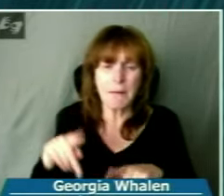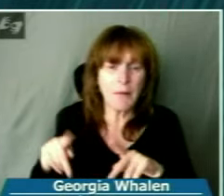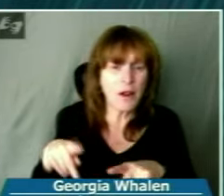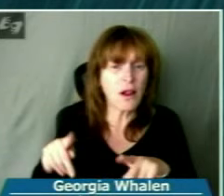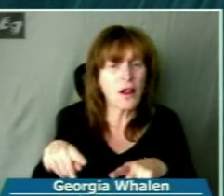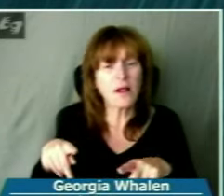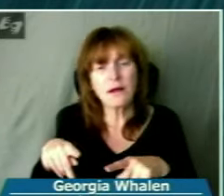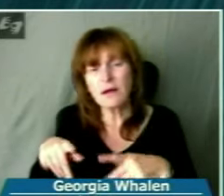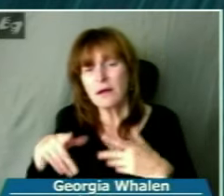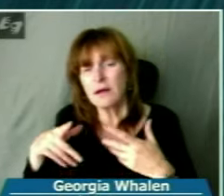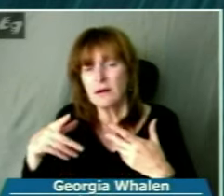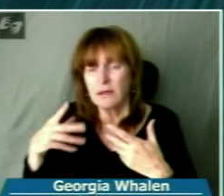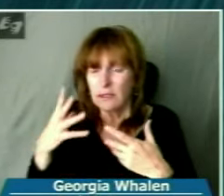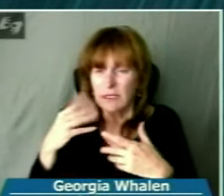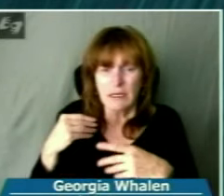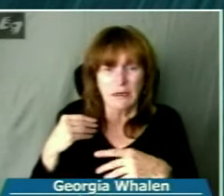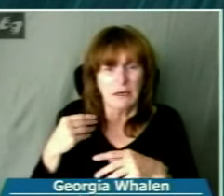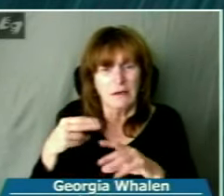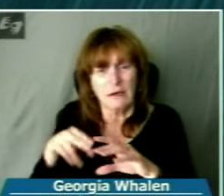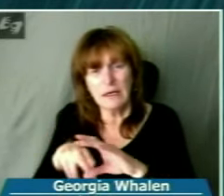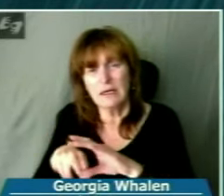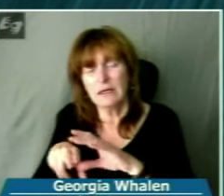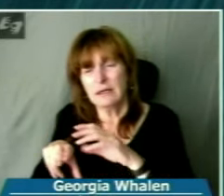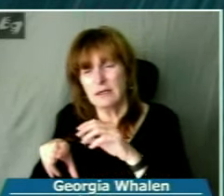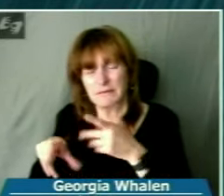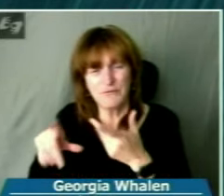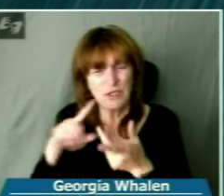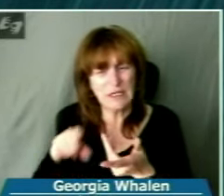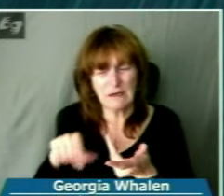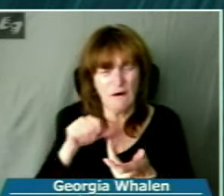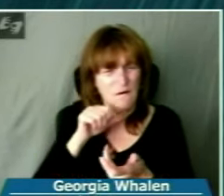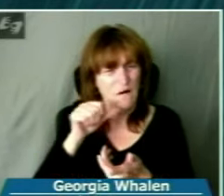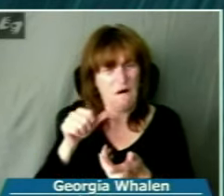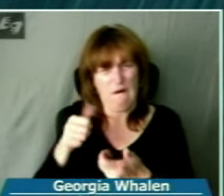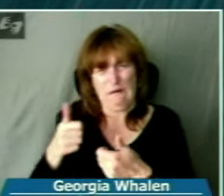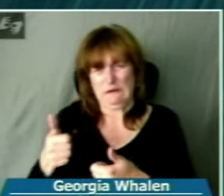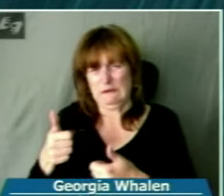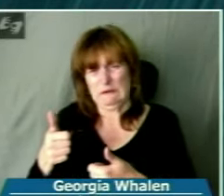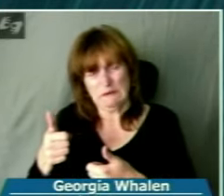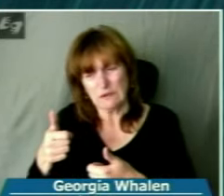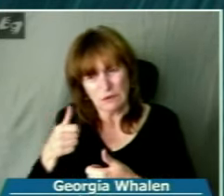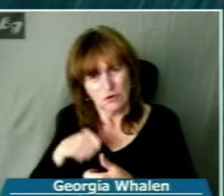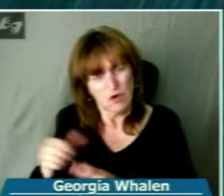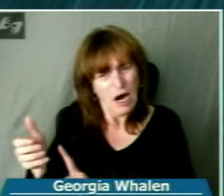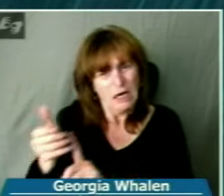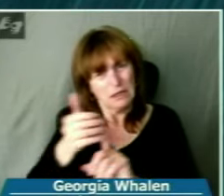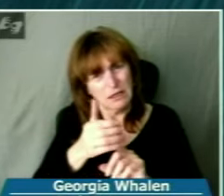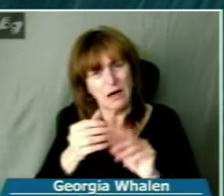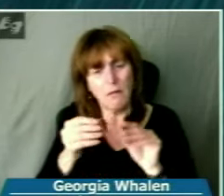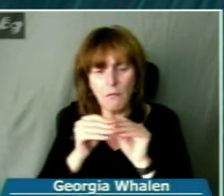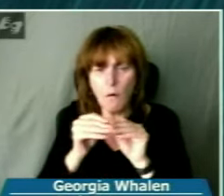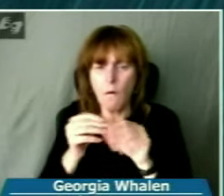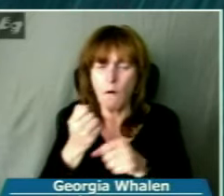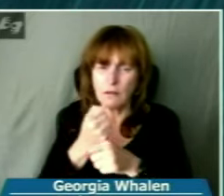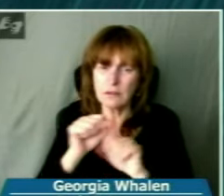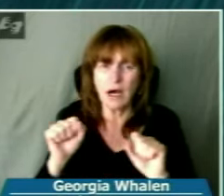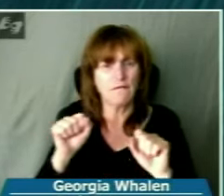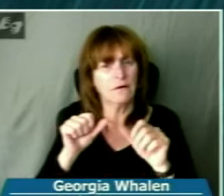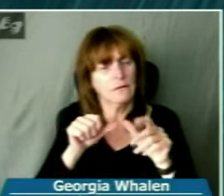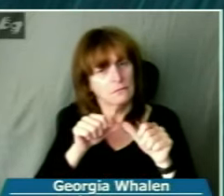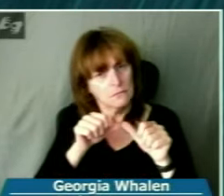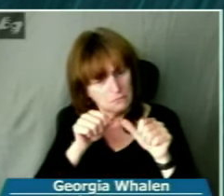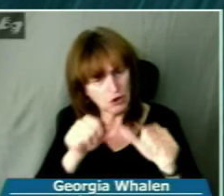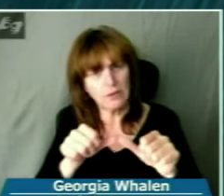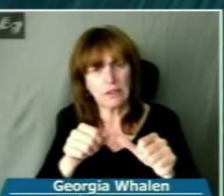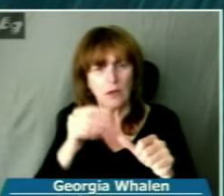to rest in that. And so that's why we're trying to move them as quickly as we can into a more sustainable approach to some shelter